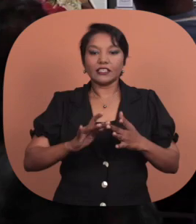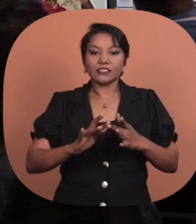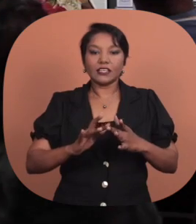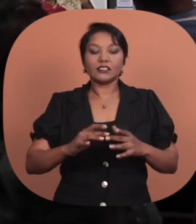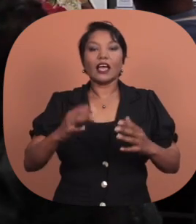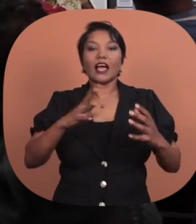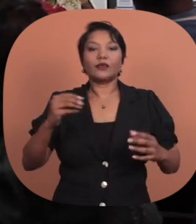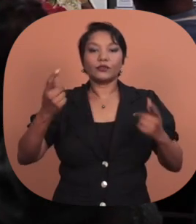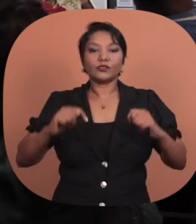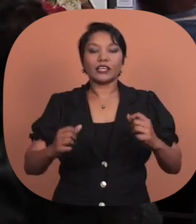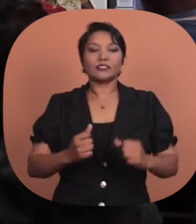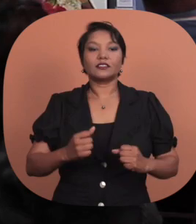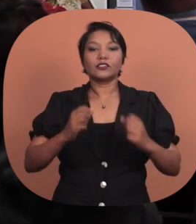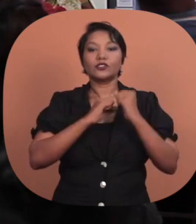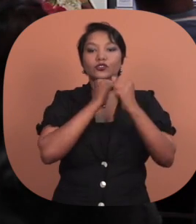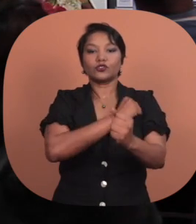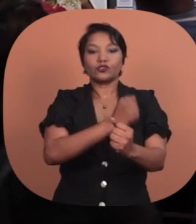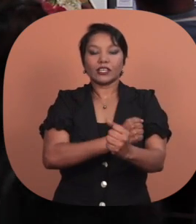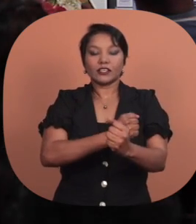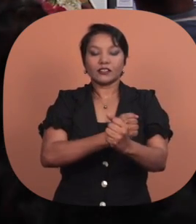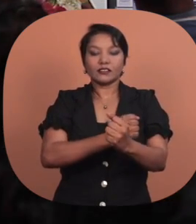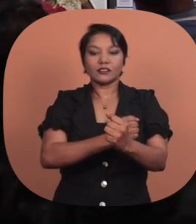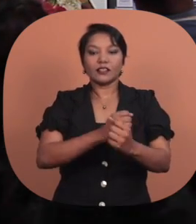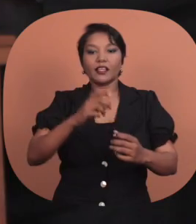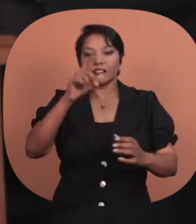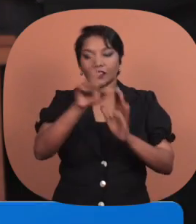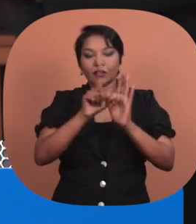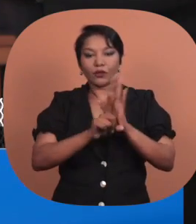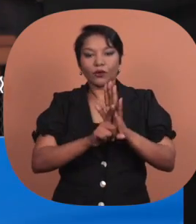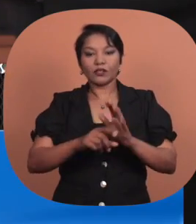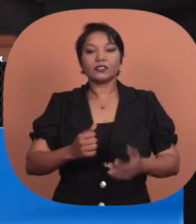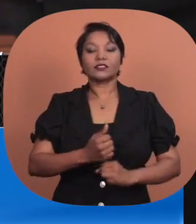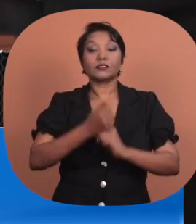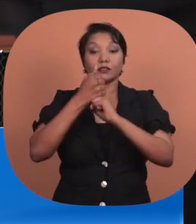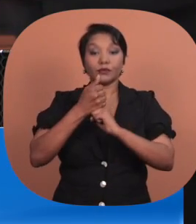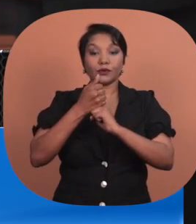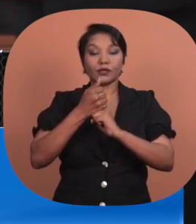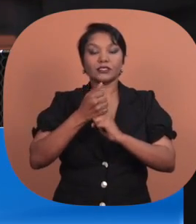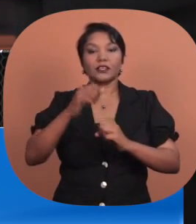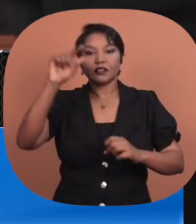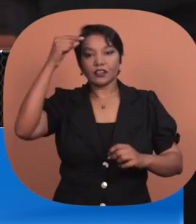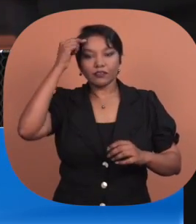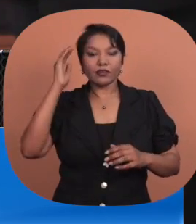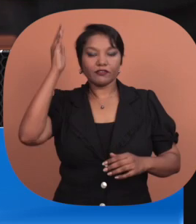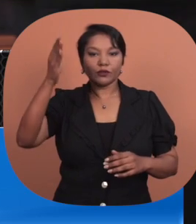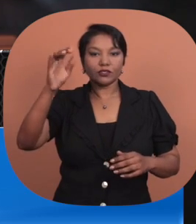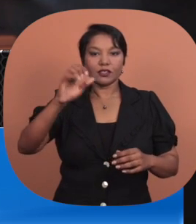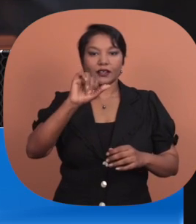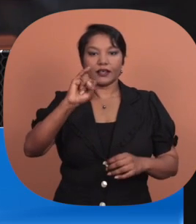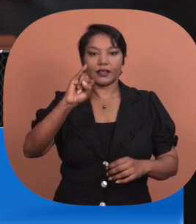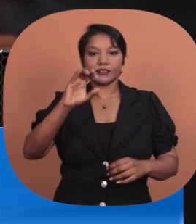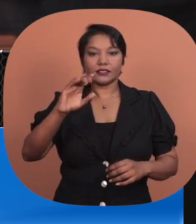infrastructure. Now, key amongst this is the legislative framework to support a number of the initiatives. That, in fact, has been one of the Achilles'